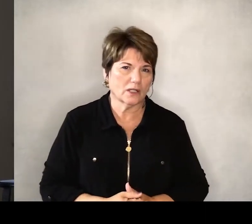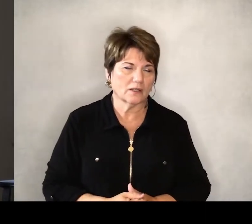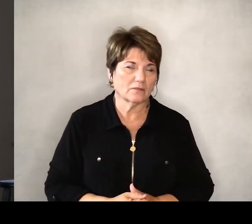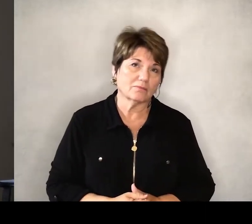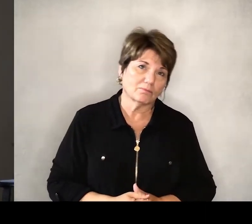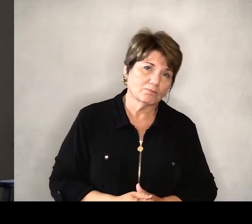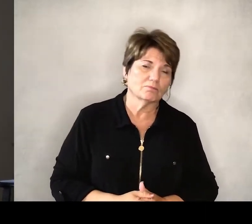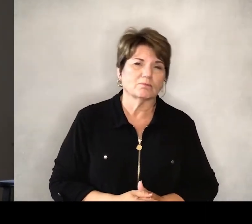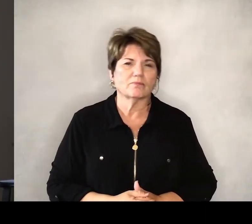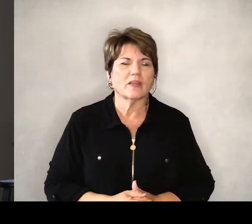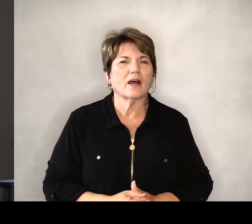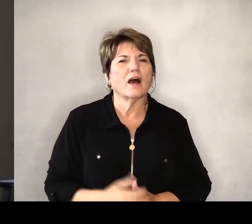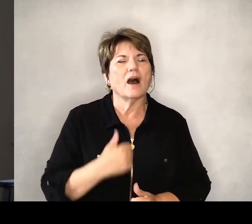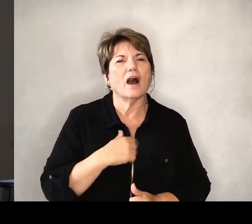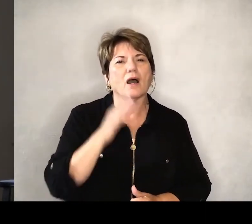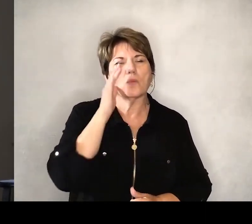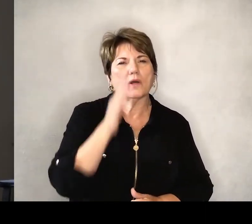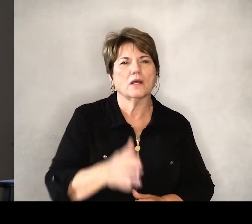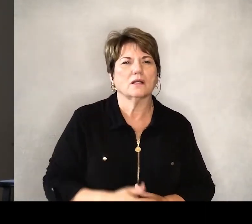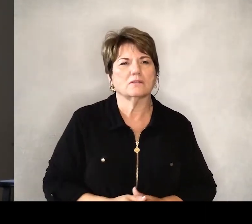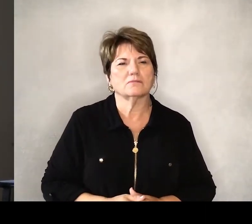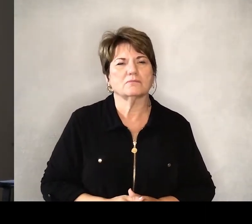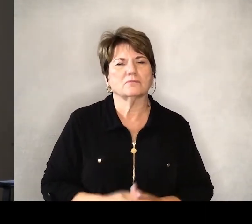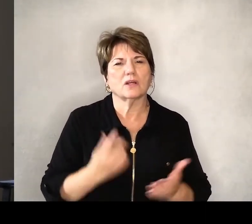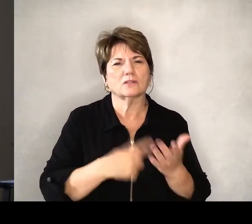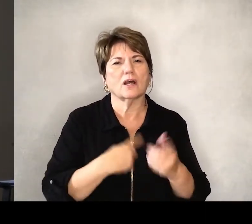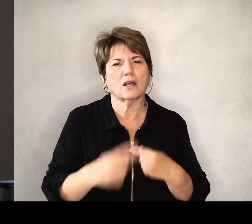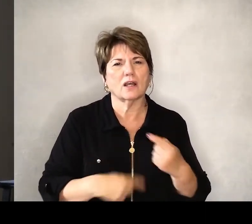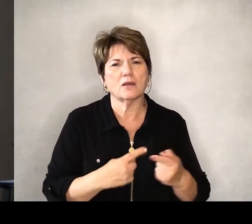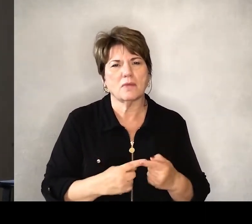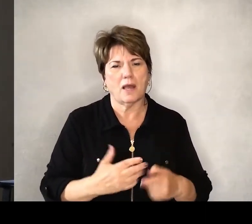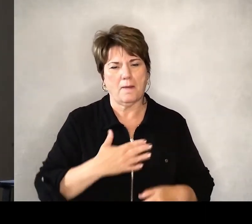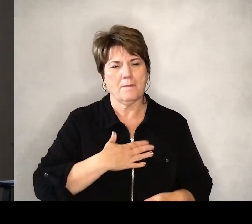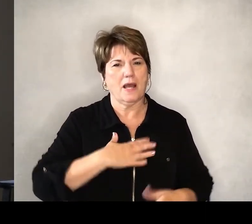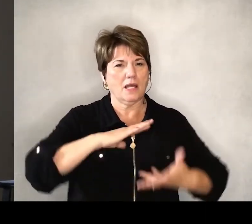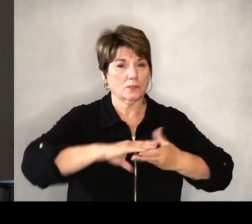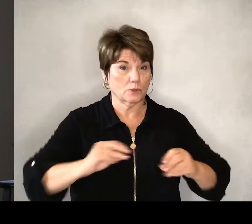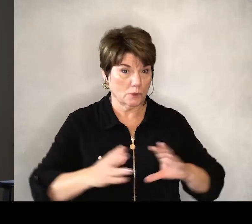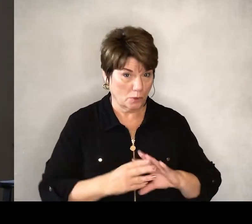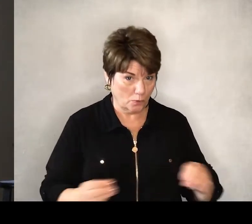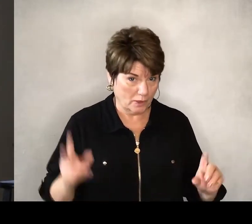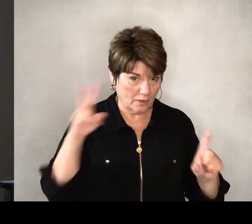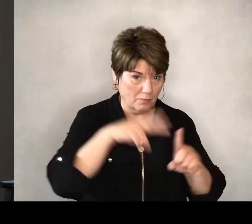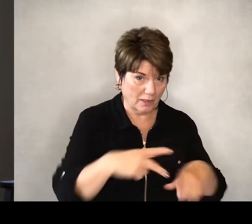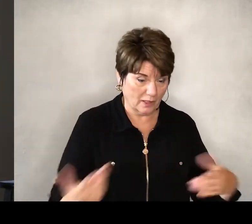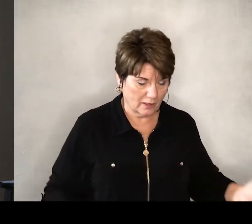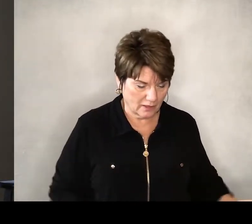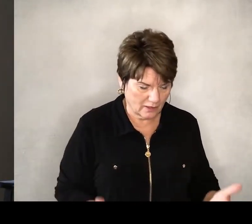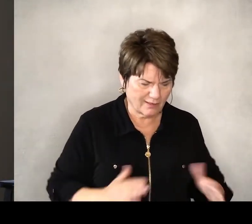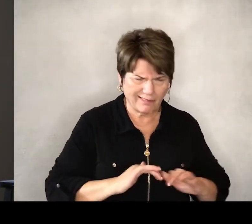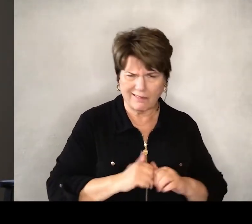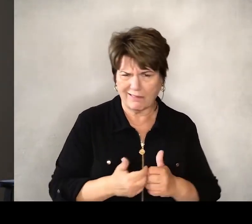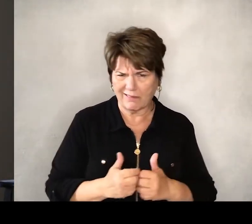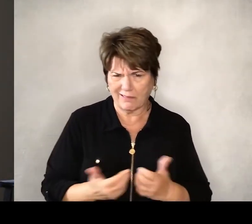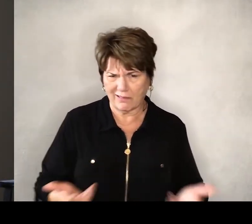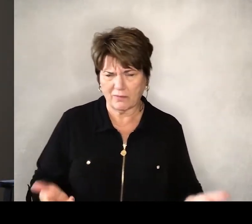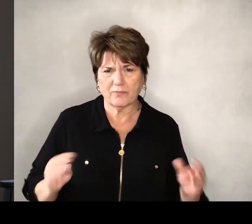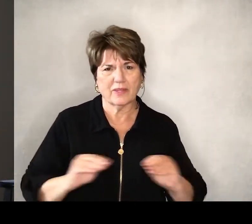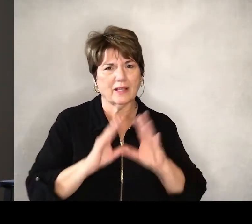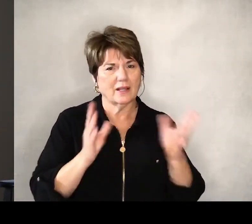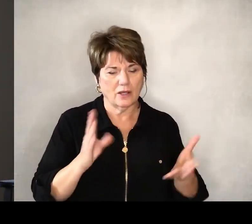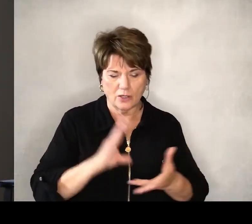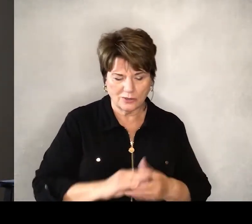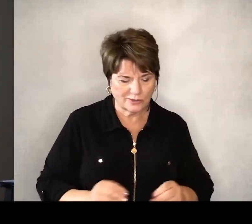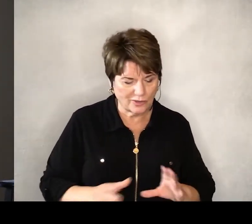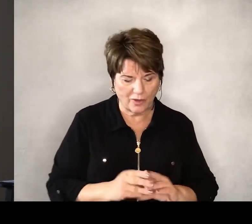So I'm going to take to talk a little bit about sort of my story. And let's be clear, the story